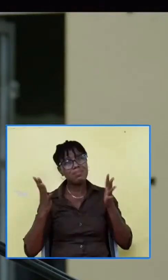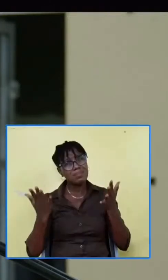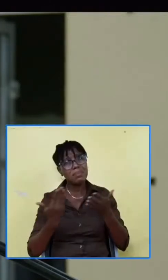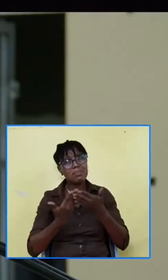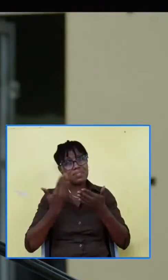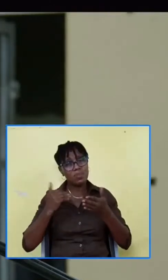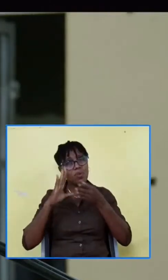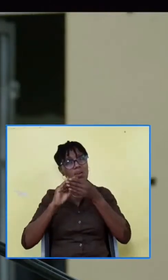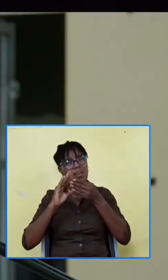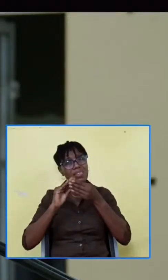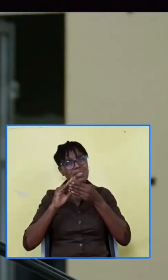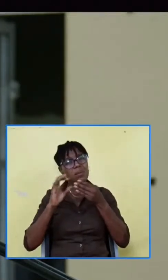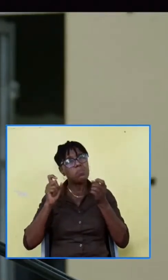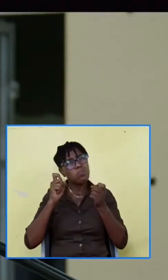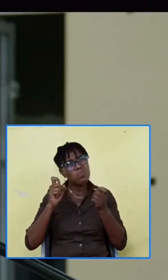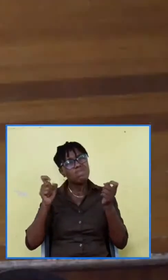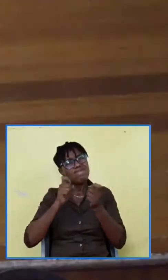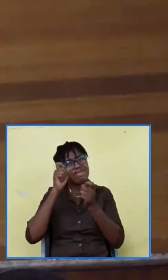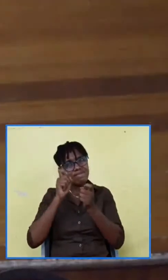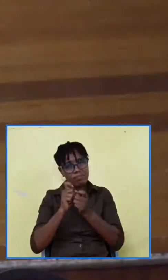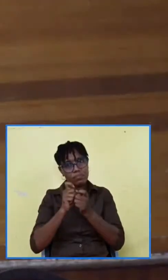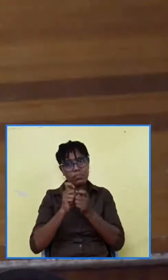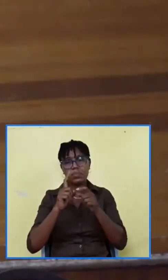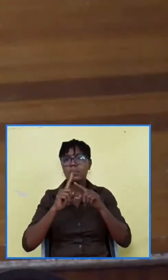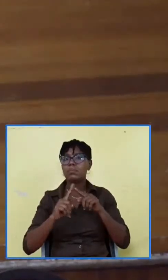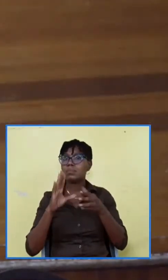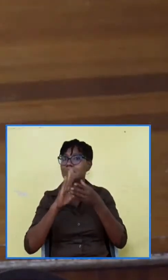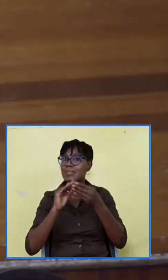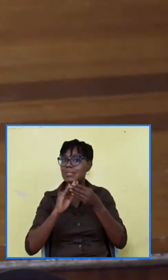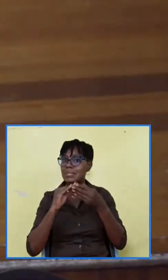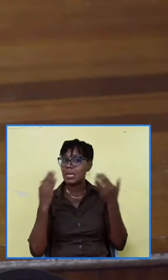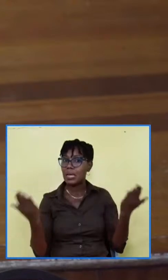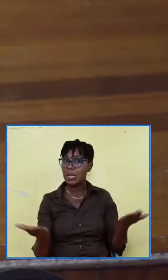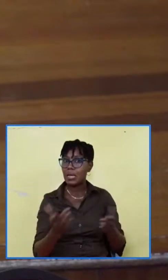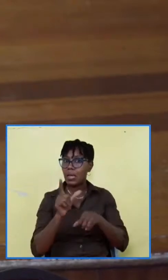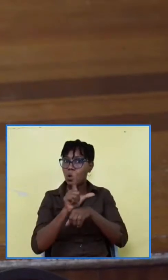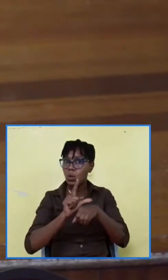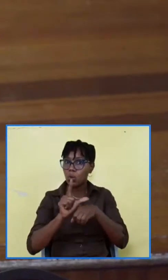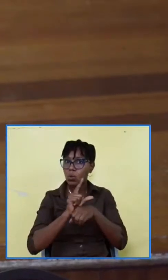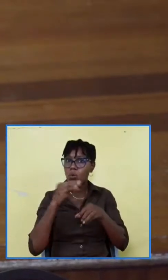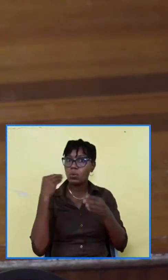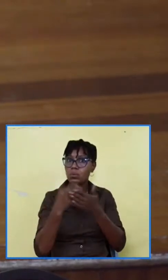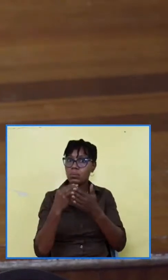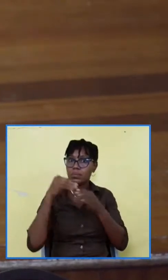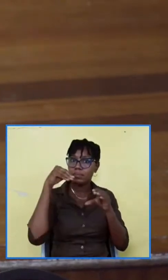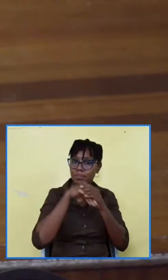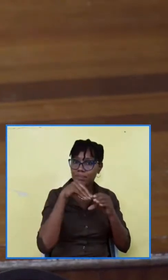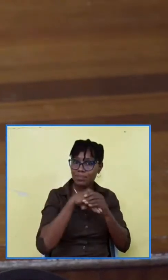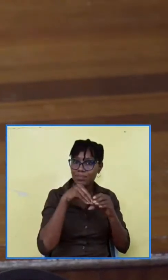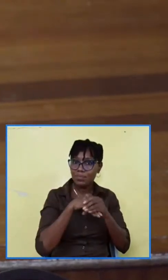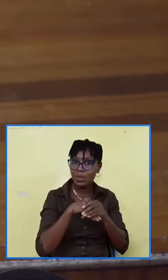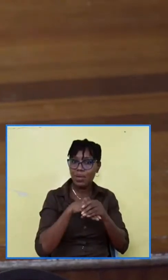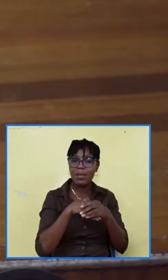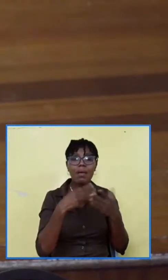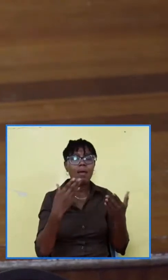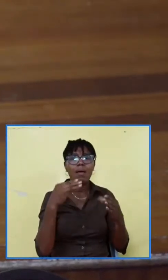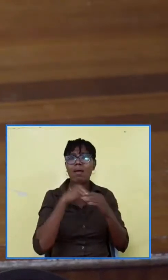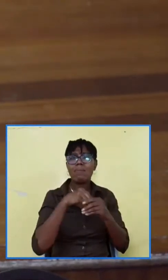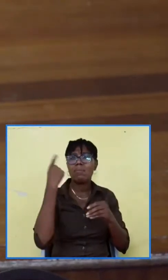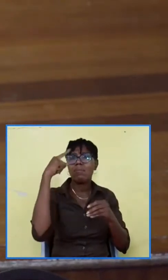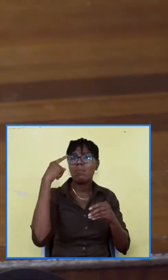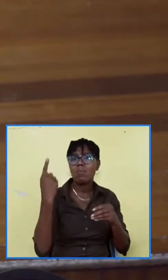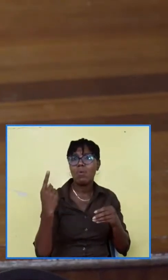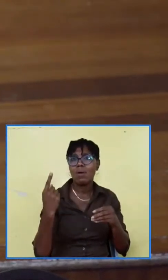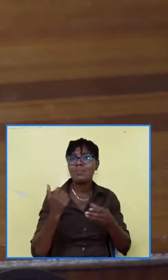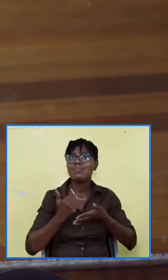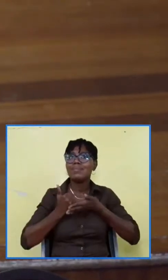better, but what I'm saying to you is that when we invest locally, we invest for the benefit of the